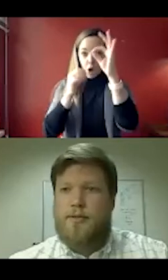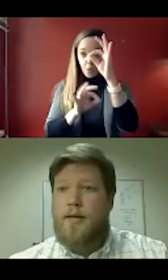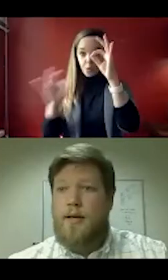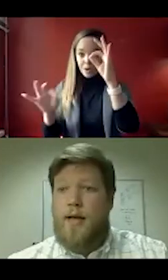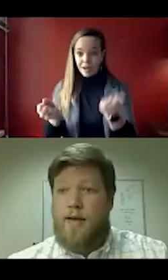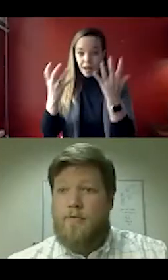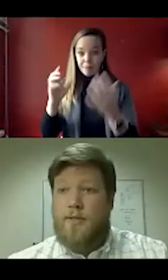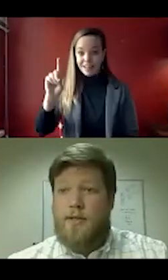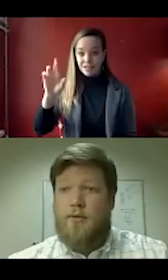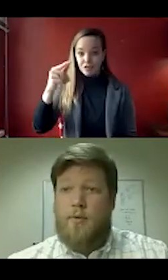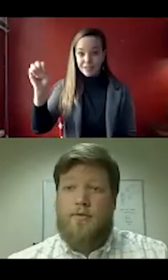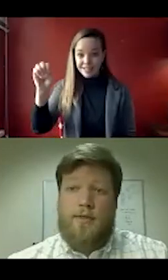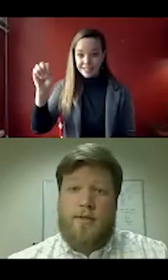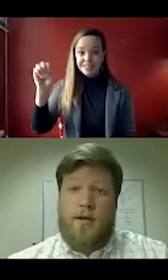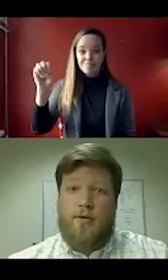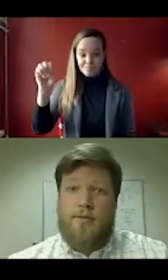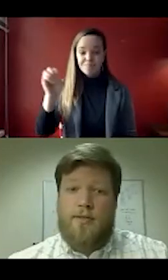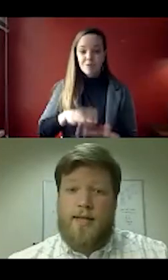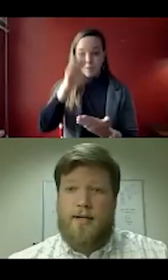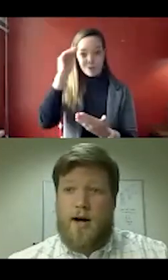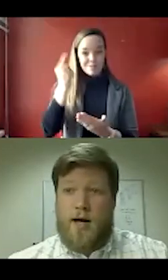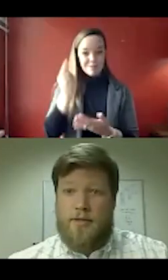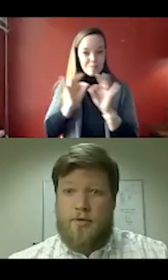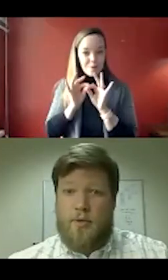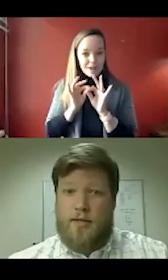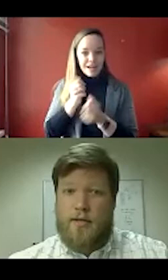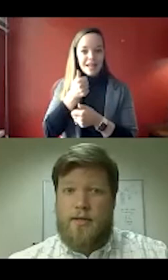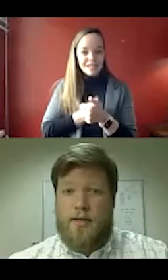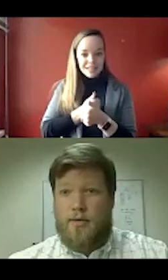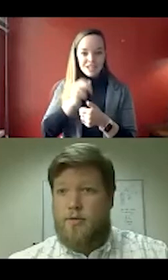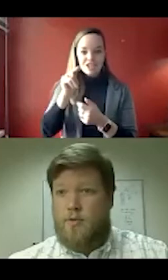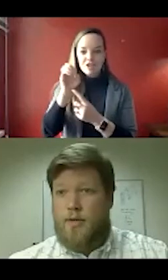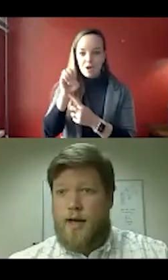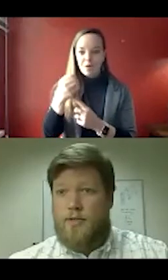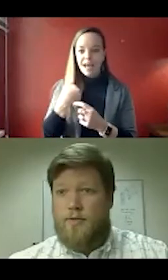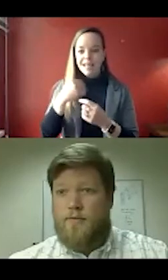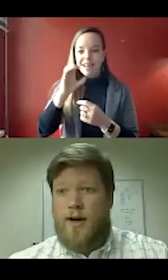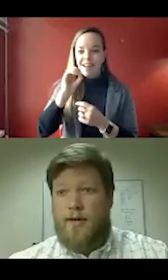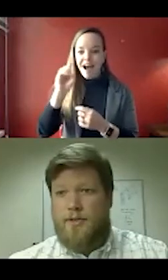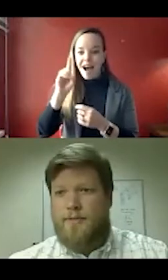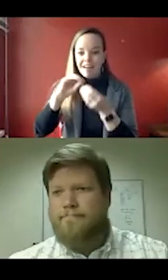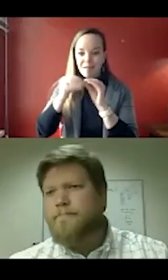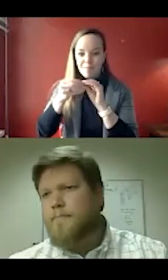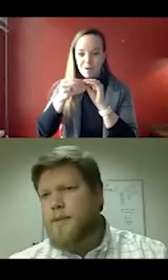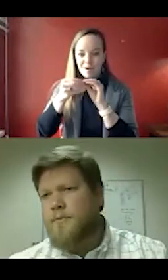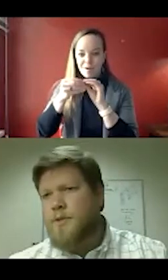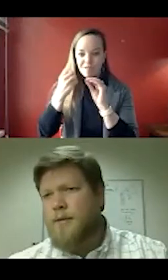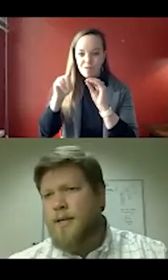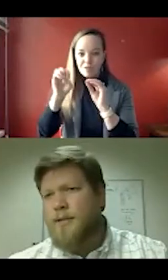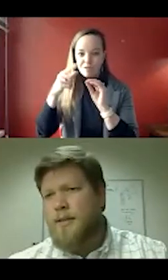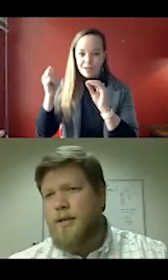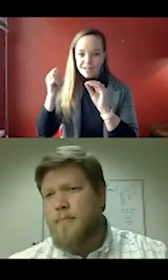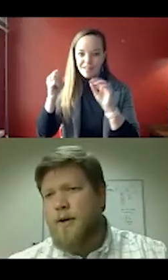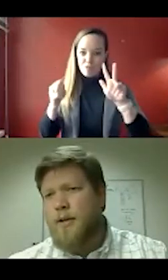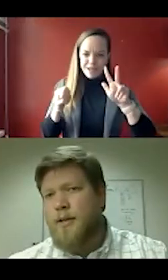important. Every single one of these nodes has an odd degree, either 3 edges or 5 edges. And if you take a